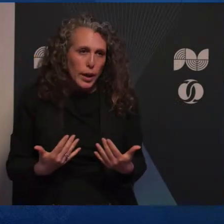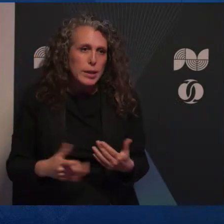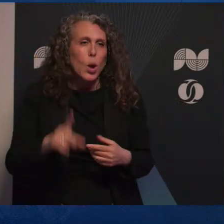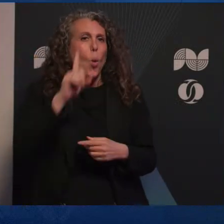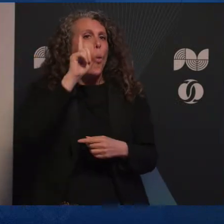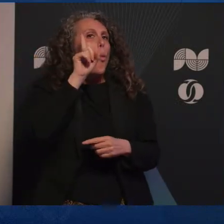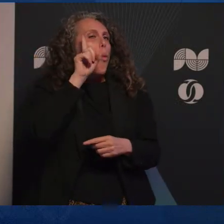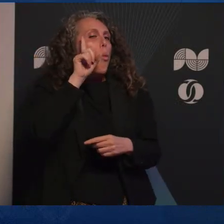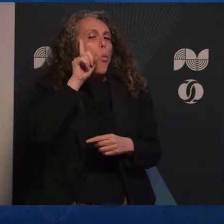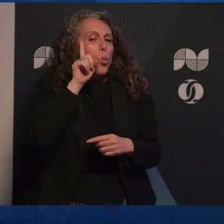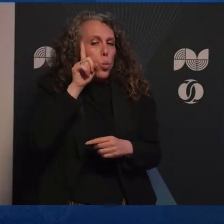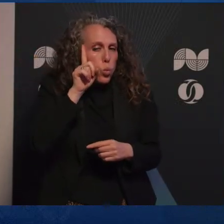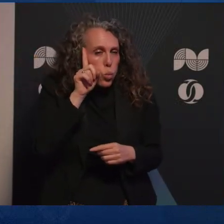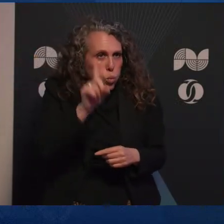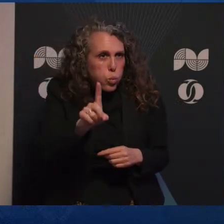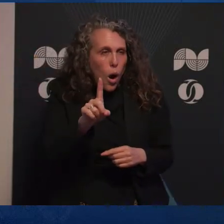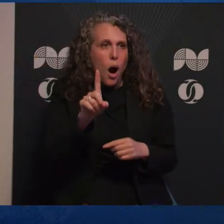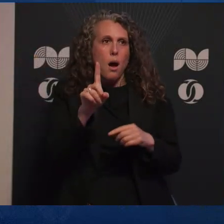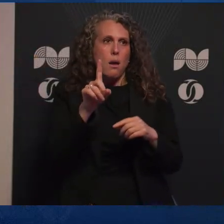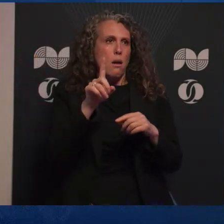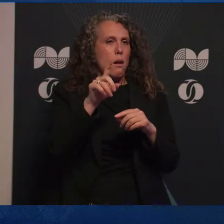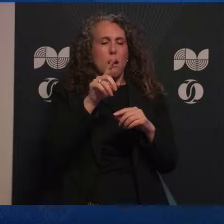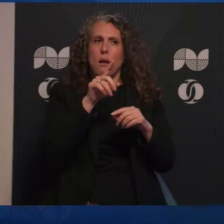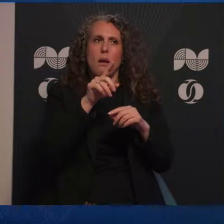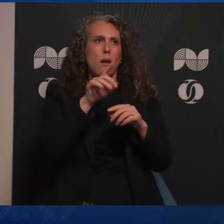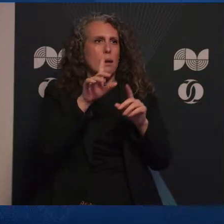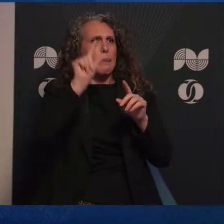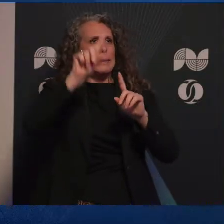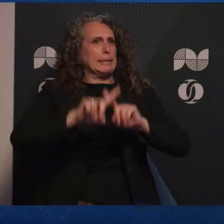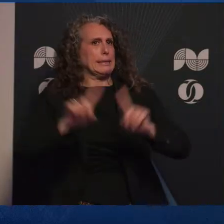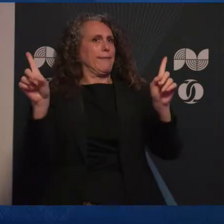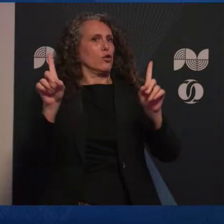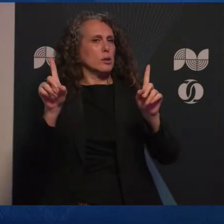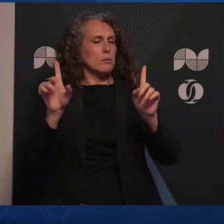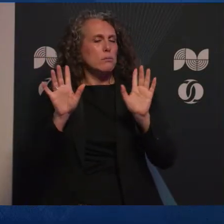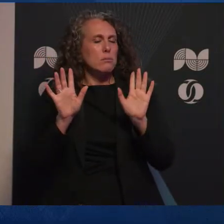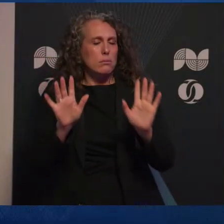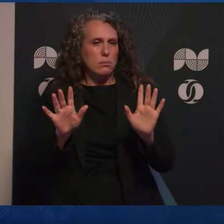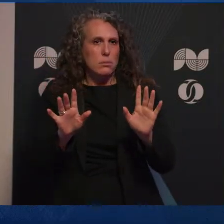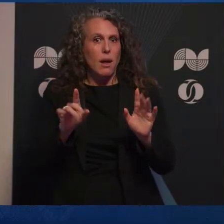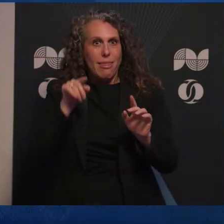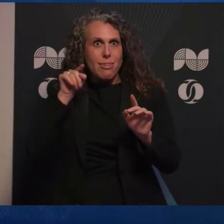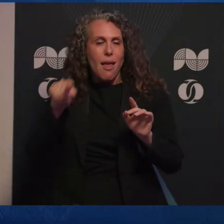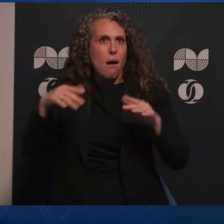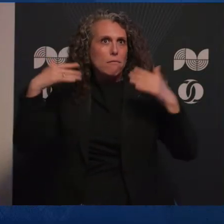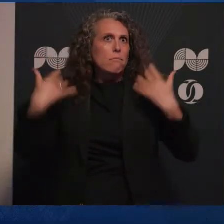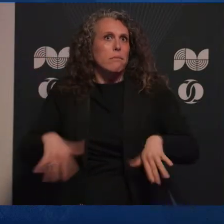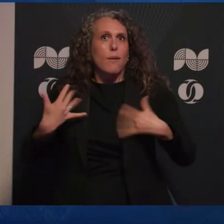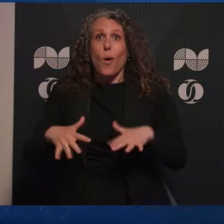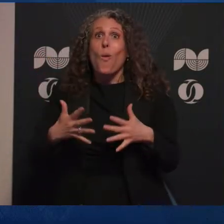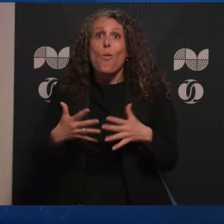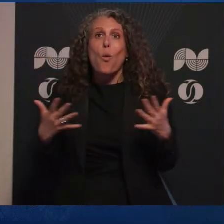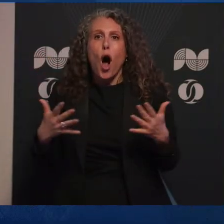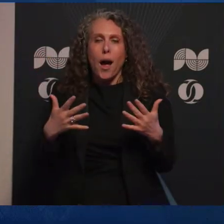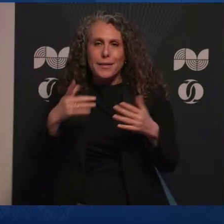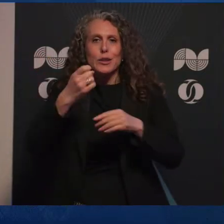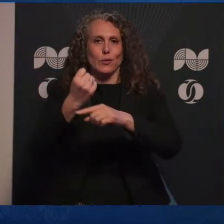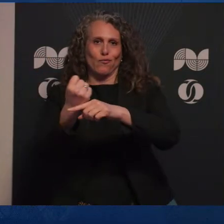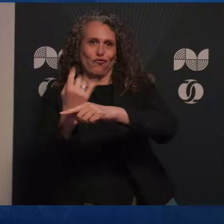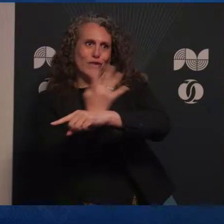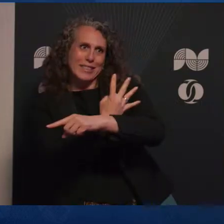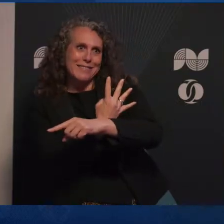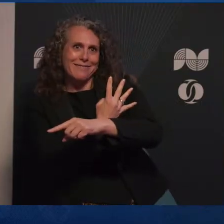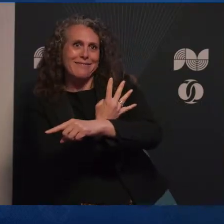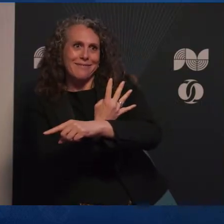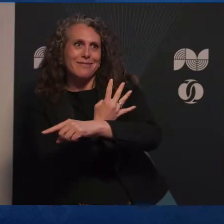exception, and it exists, where we have been really transformative, that's the area of renewables. That's